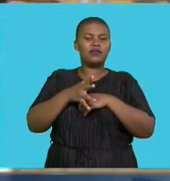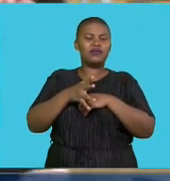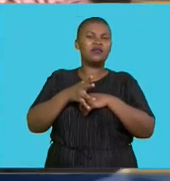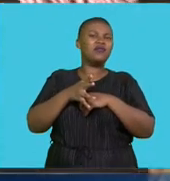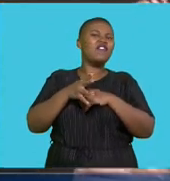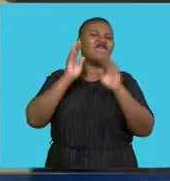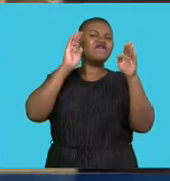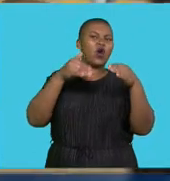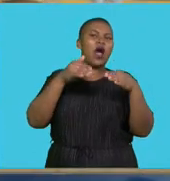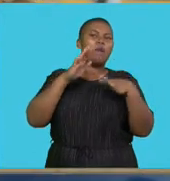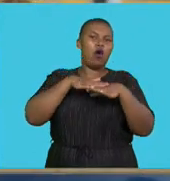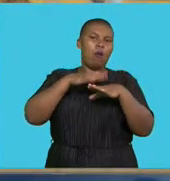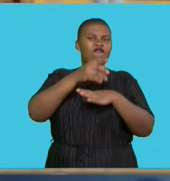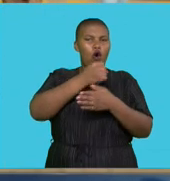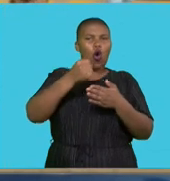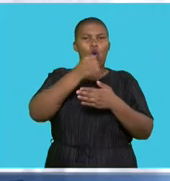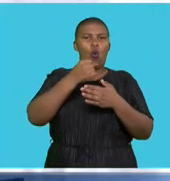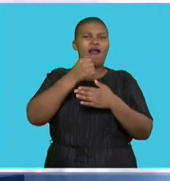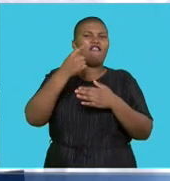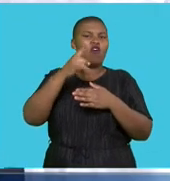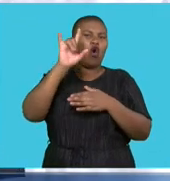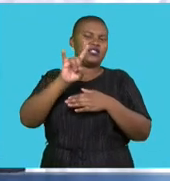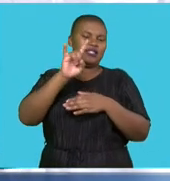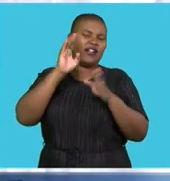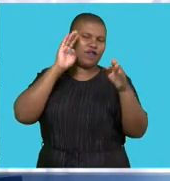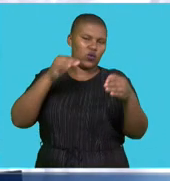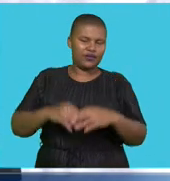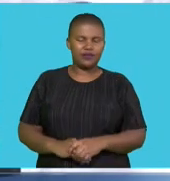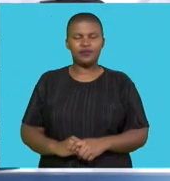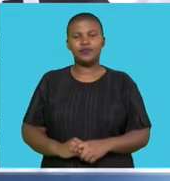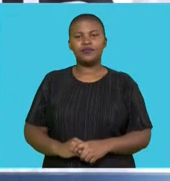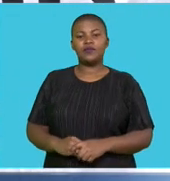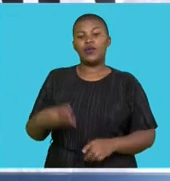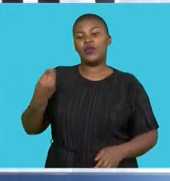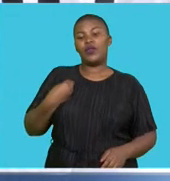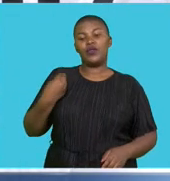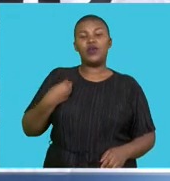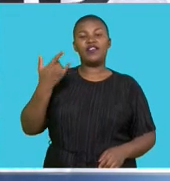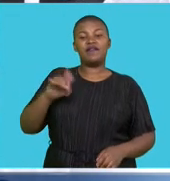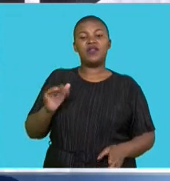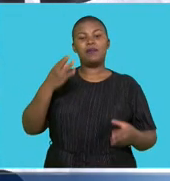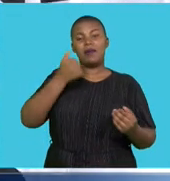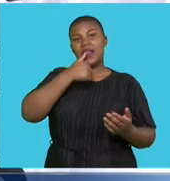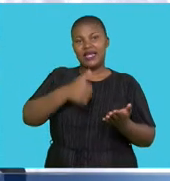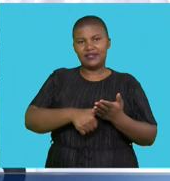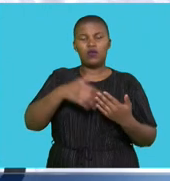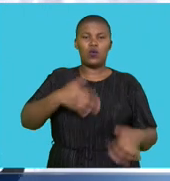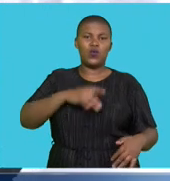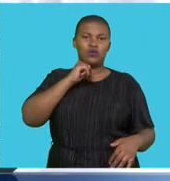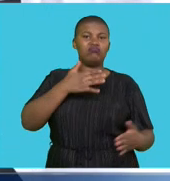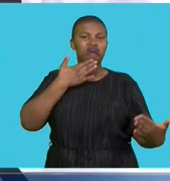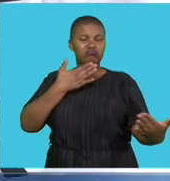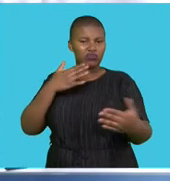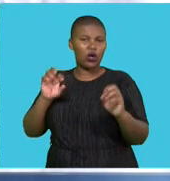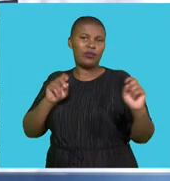-orientated skills programs. Abanduwa Abashabatole is nwati iso kashon, baizora li se ubonga okulu